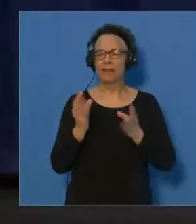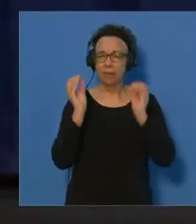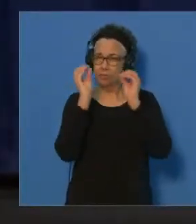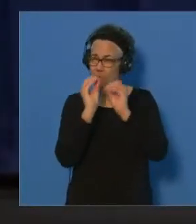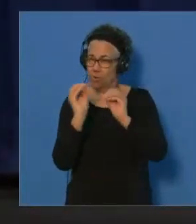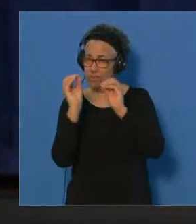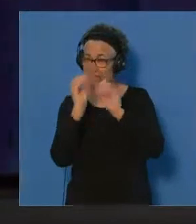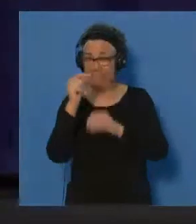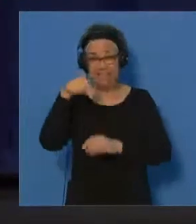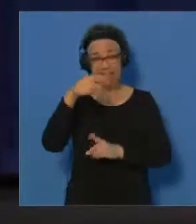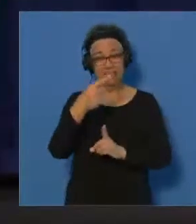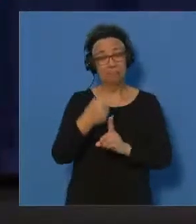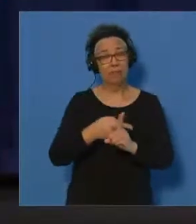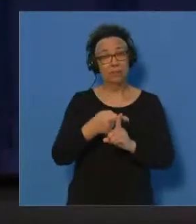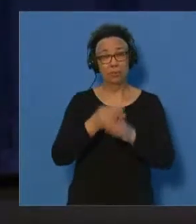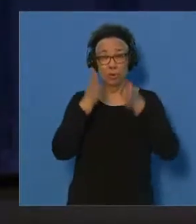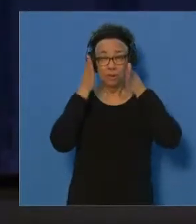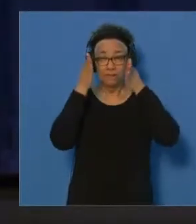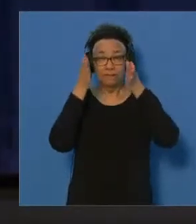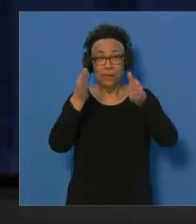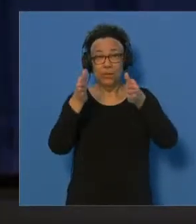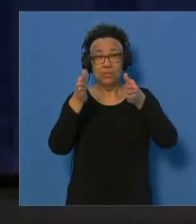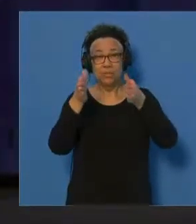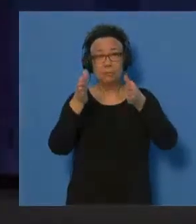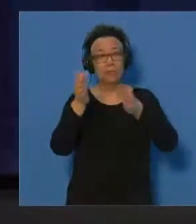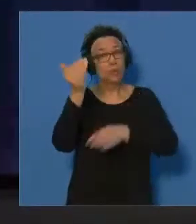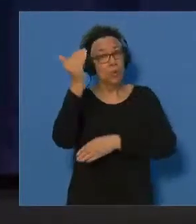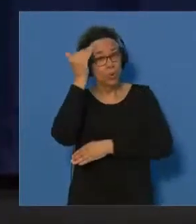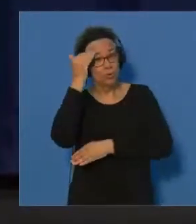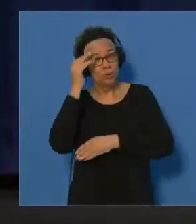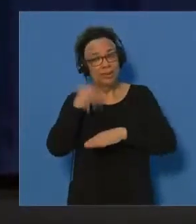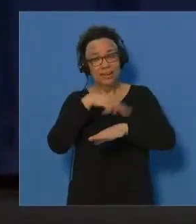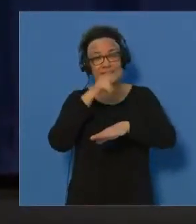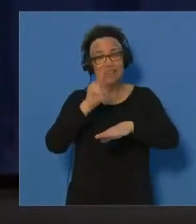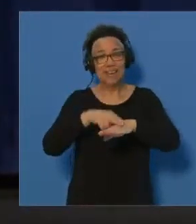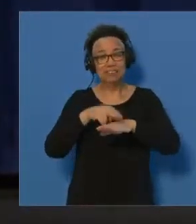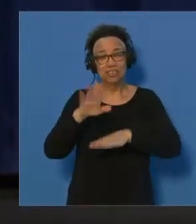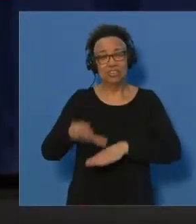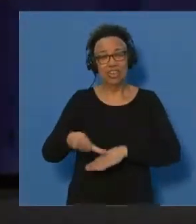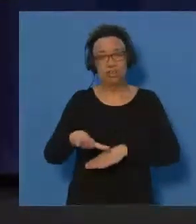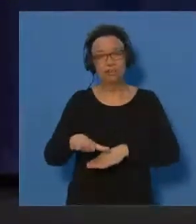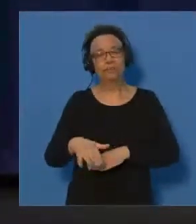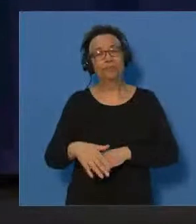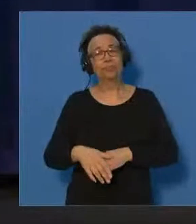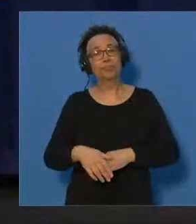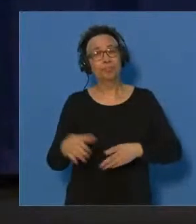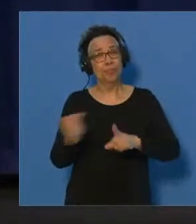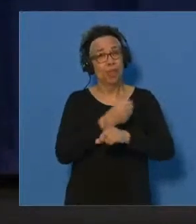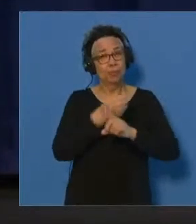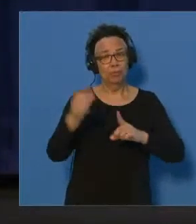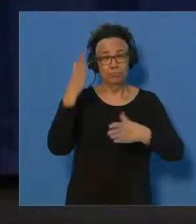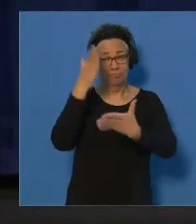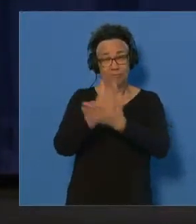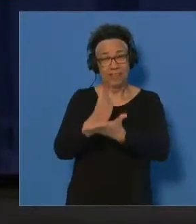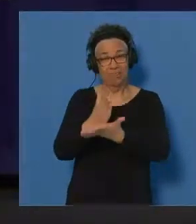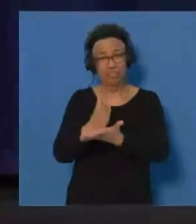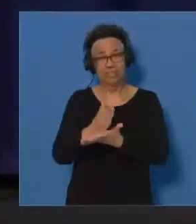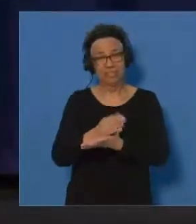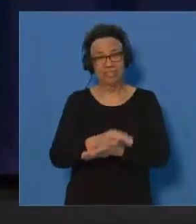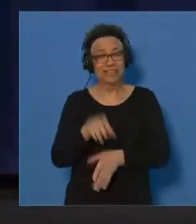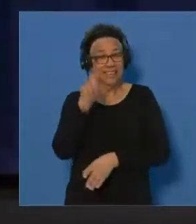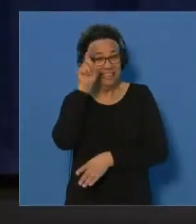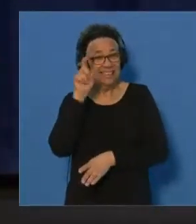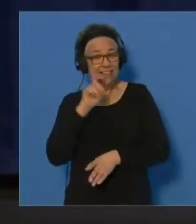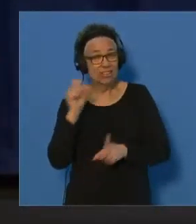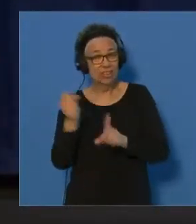This month, we will typically focus awareness on National Child Abuse Prevention, Sexual Assault